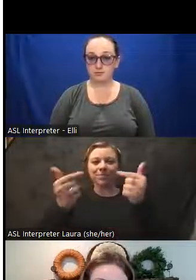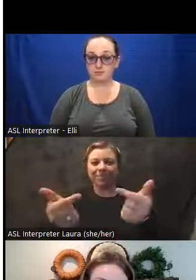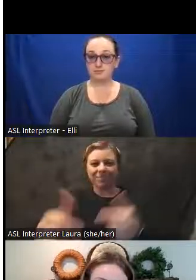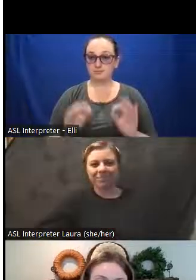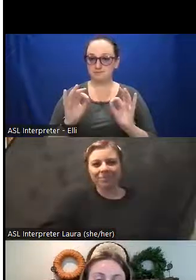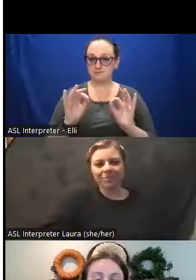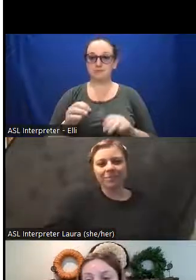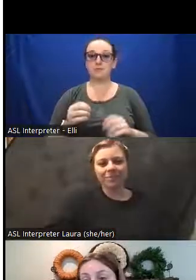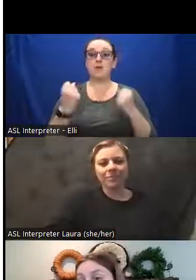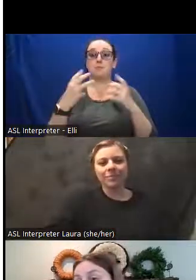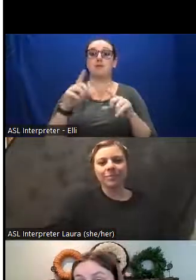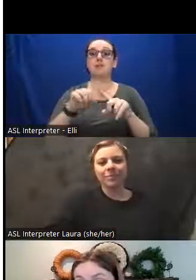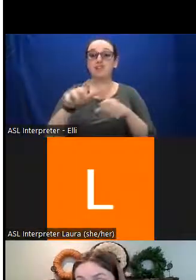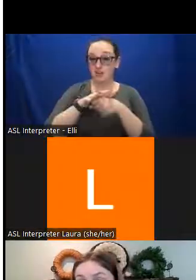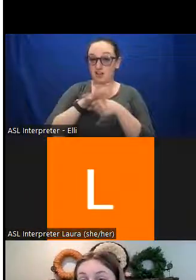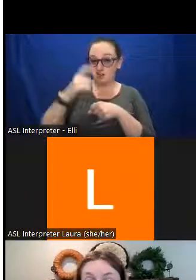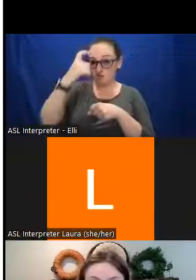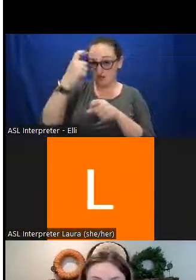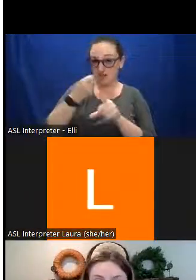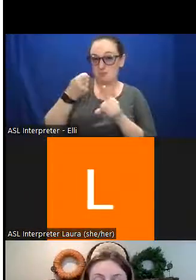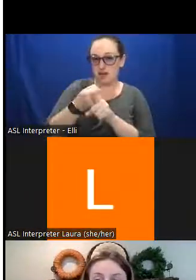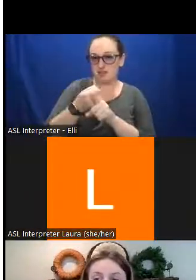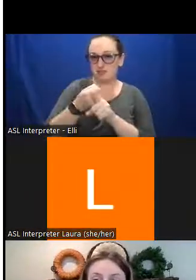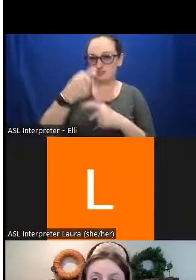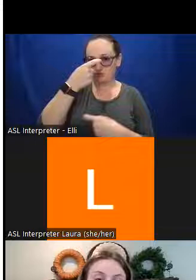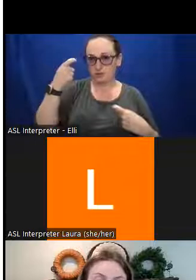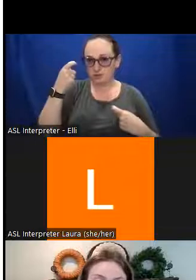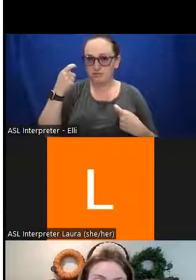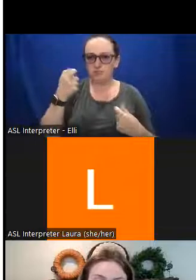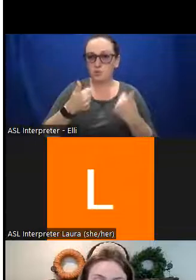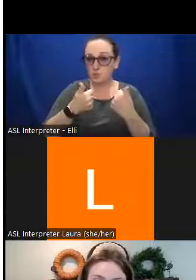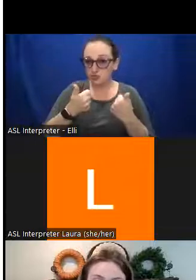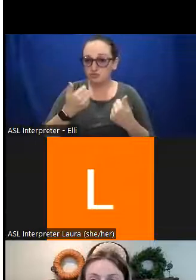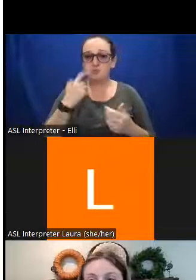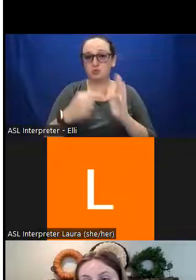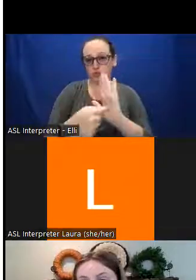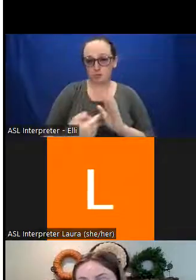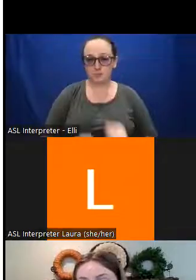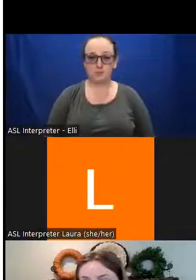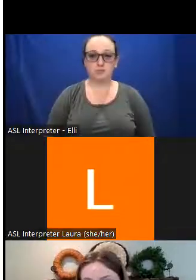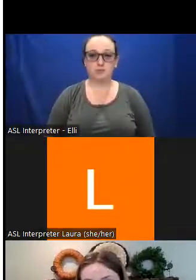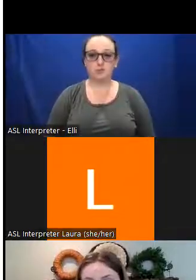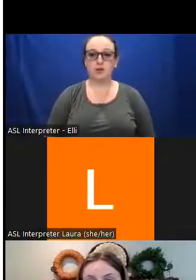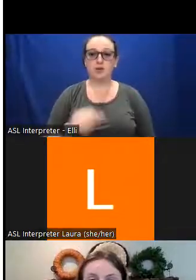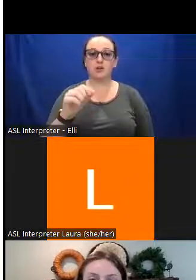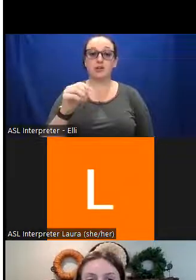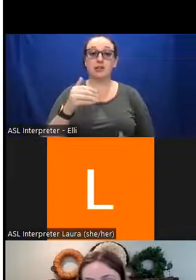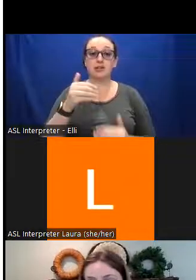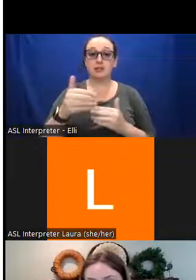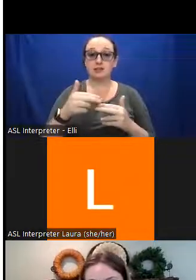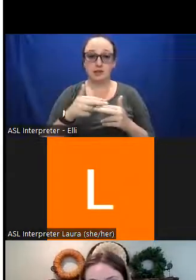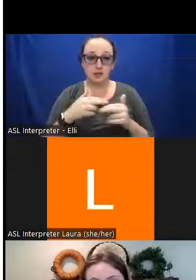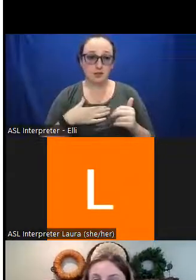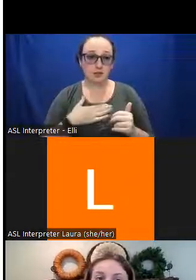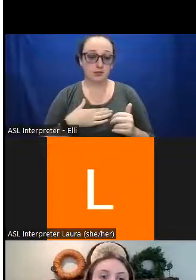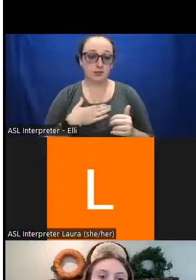by trauma. We're just going to cover quickly what that might look like. So Laura, when you're ready, if you could pop to the